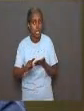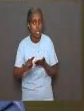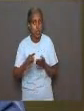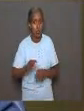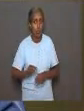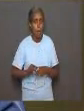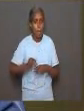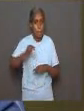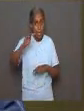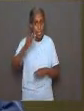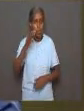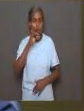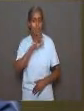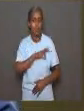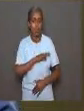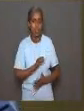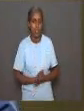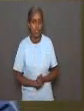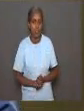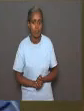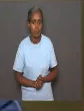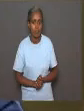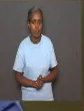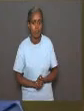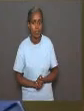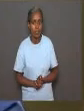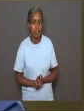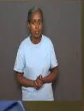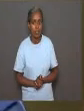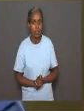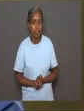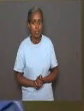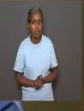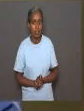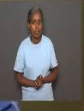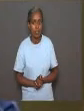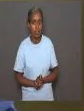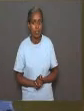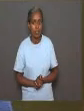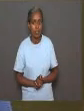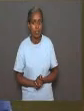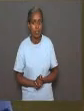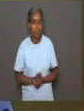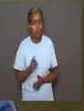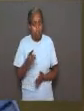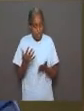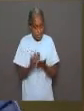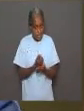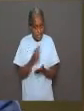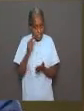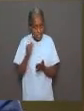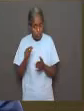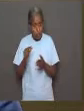each week to maximize profit? We will take a few